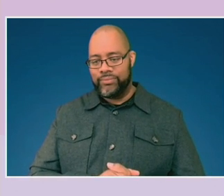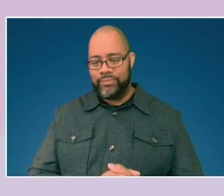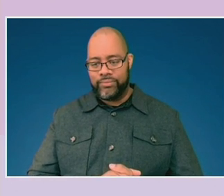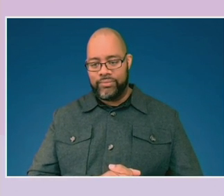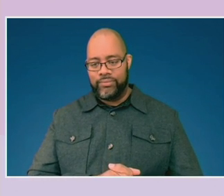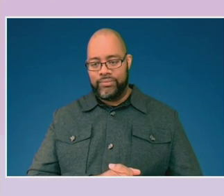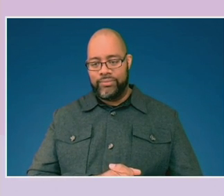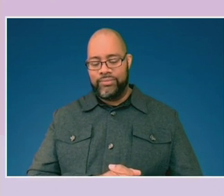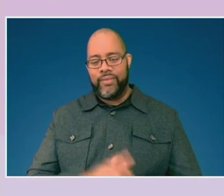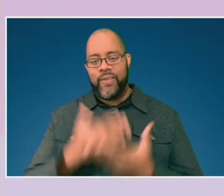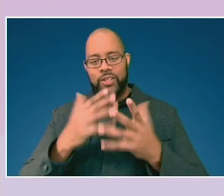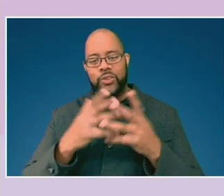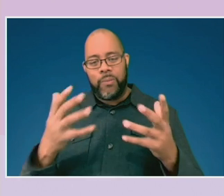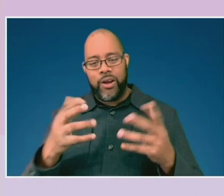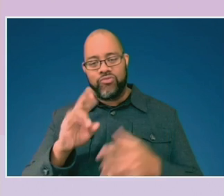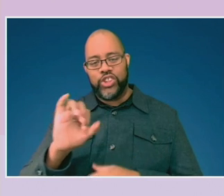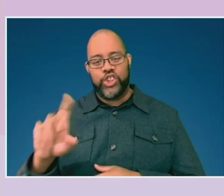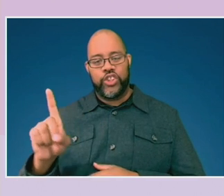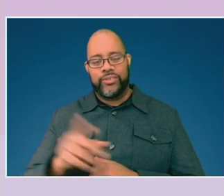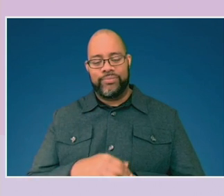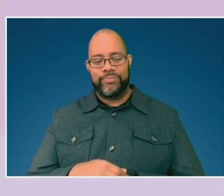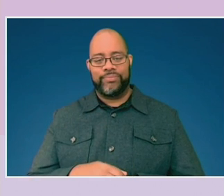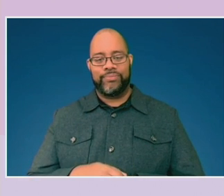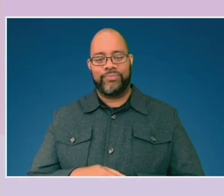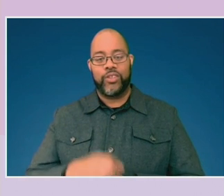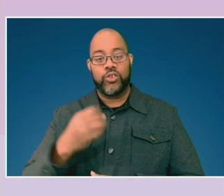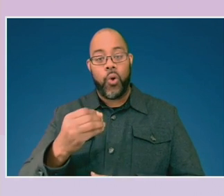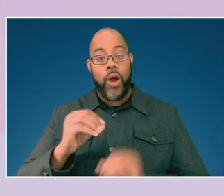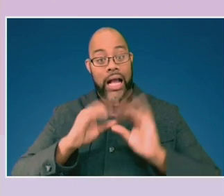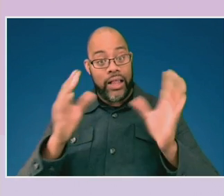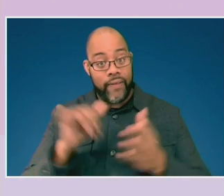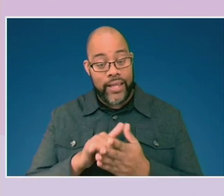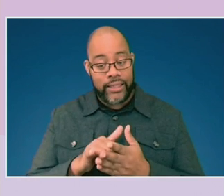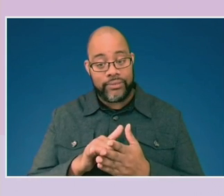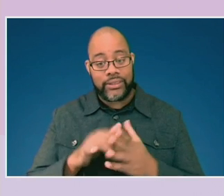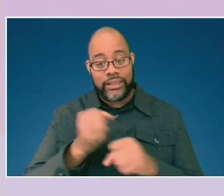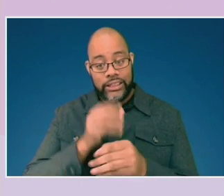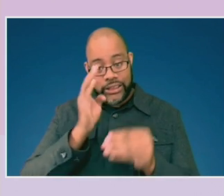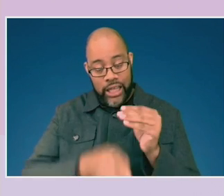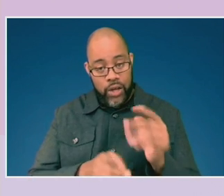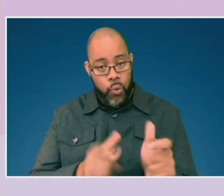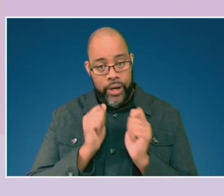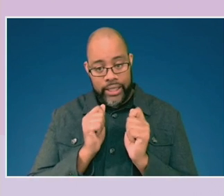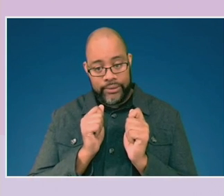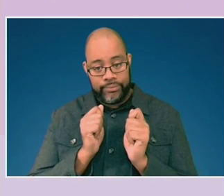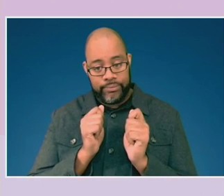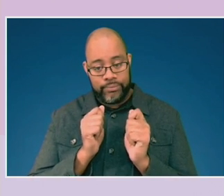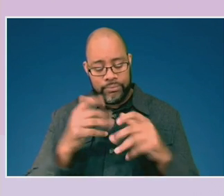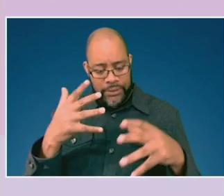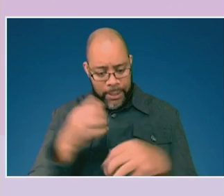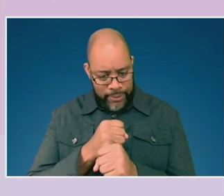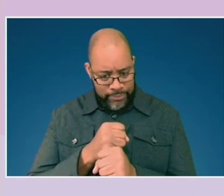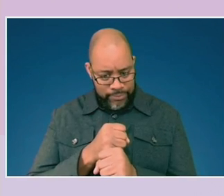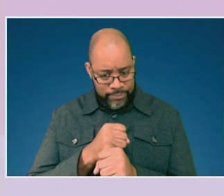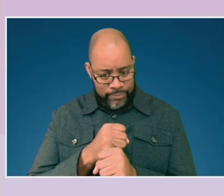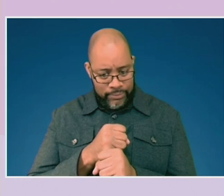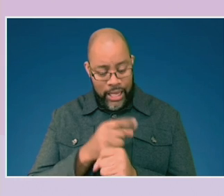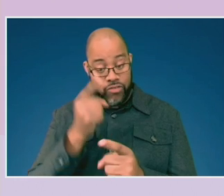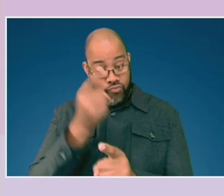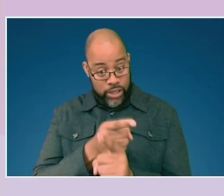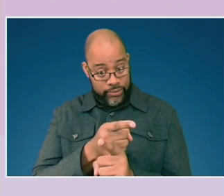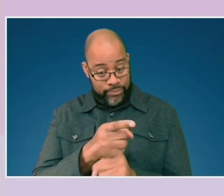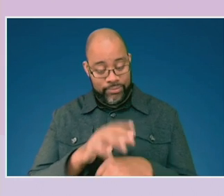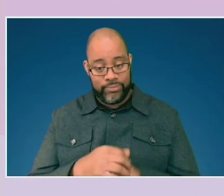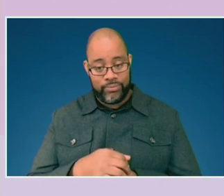Thank you so much, Richard. So it's clear that to get this done swiftly, comprehensively, and correctly,